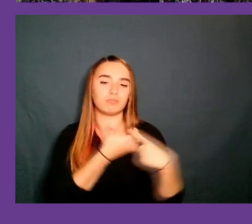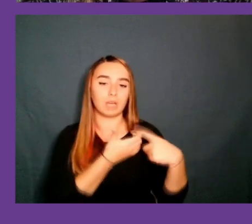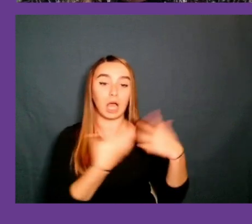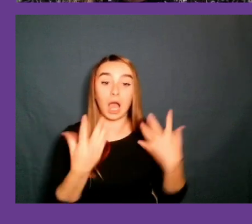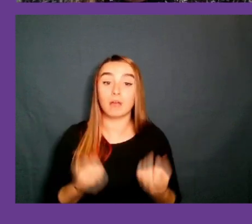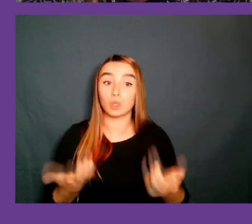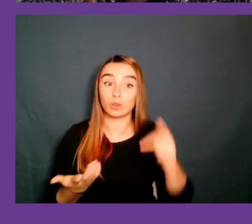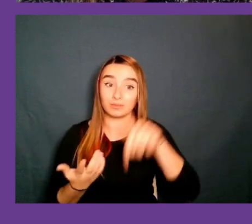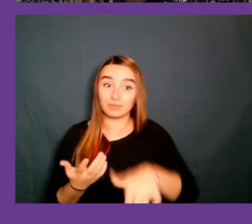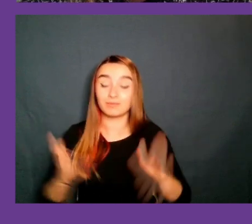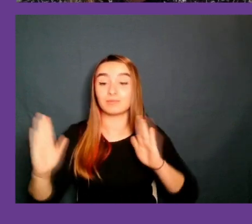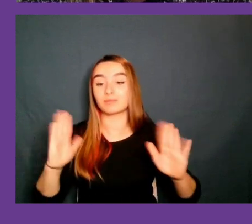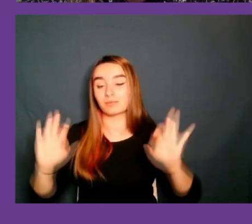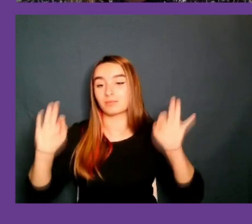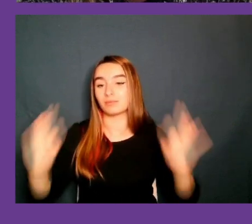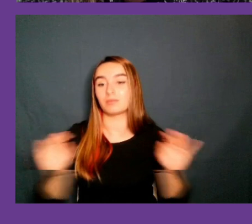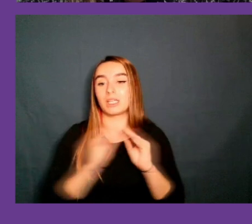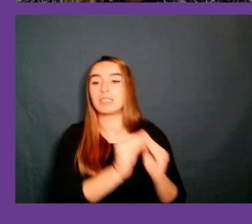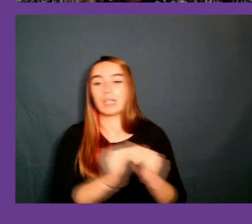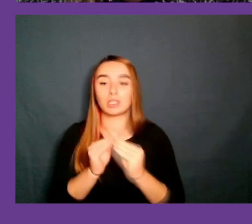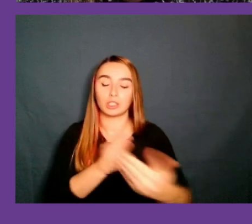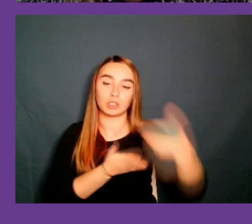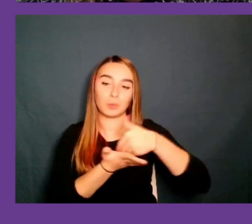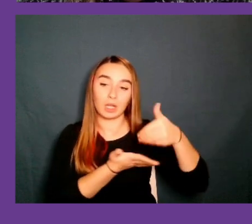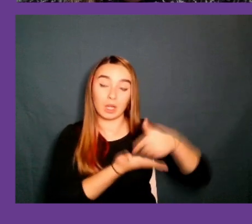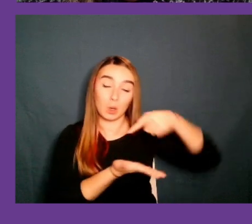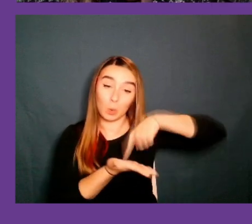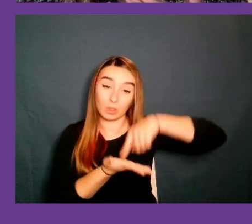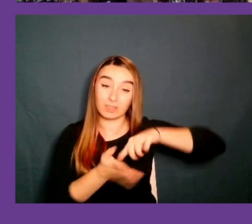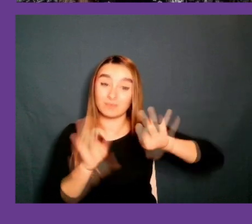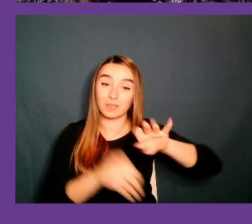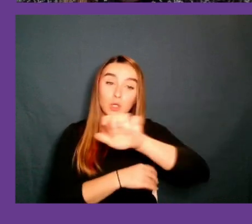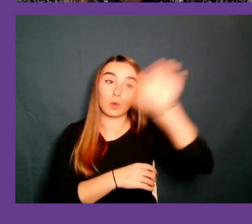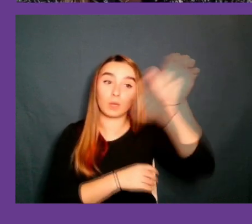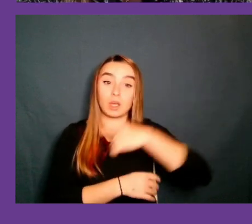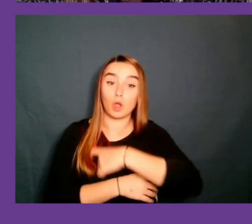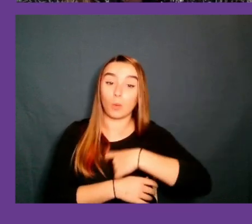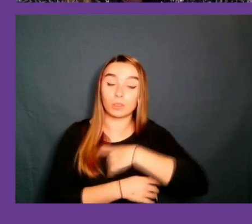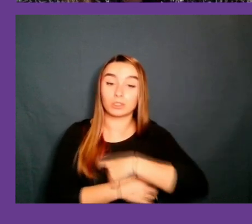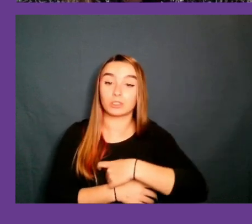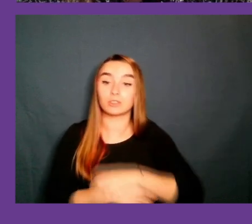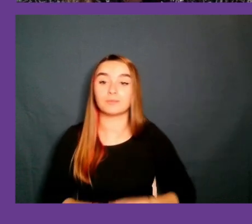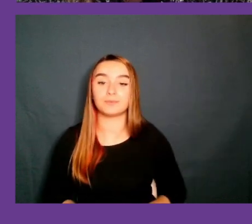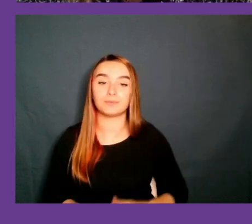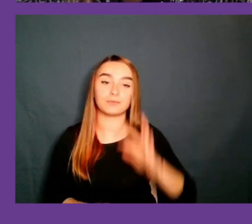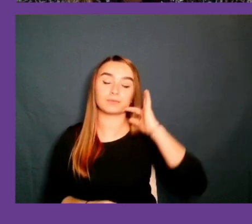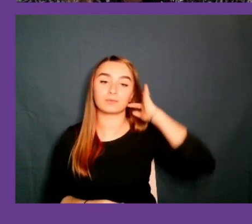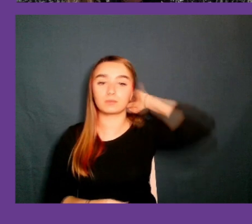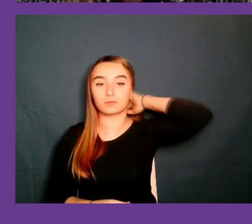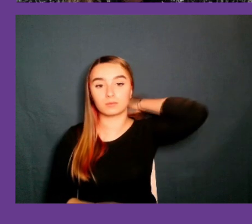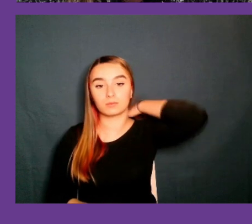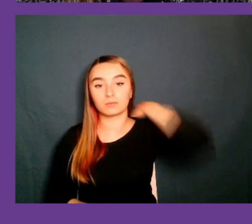are with the standardization requests from the European Commission, acting as presumed conformance for the